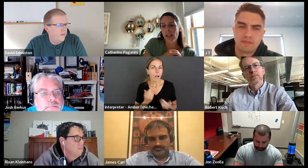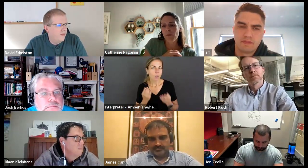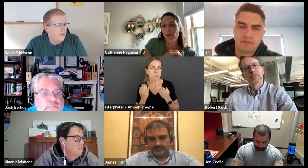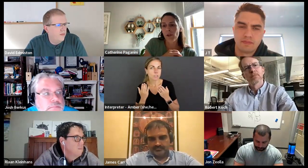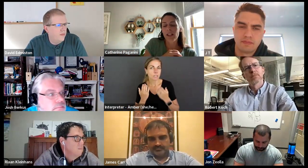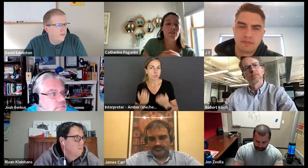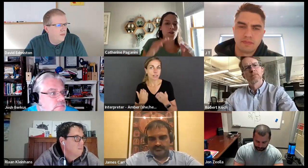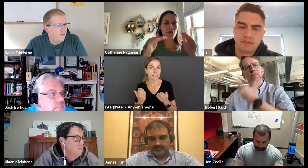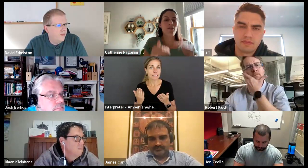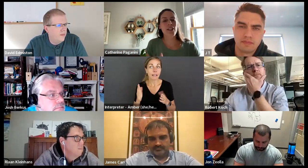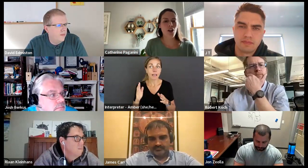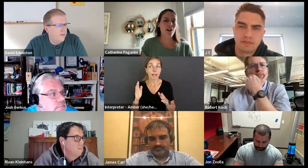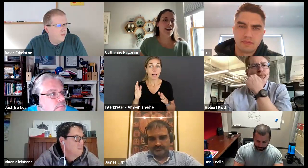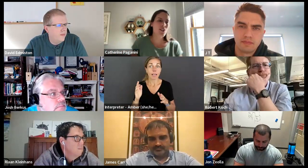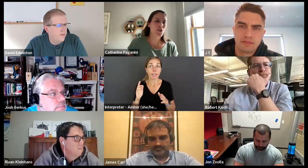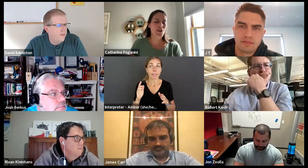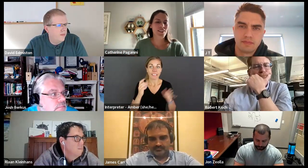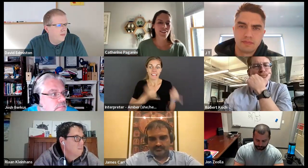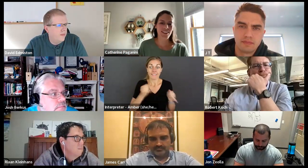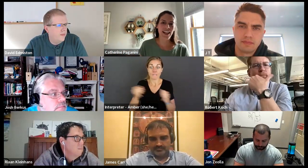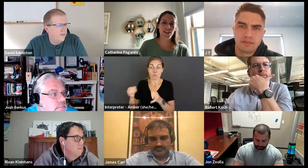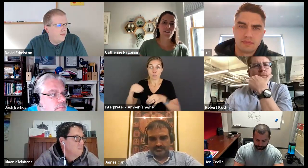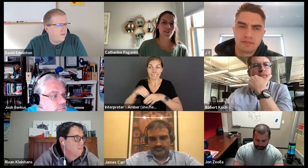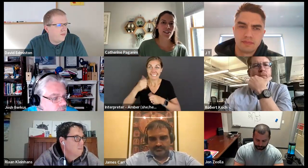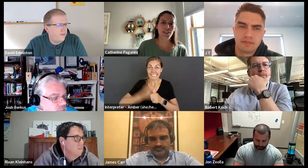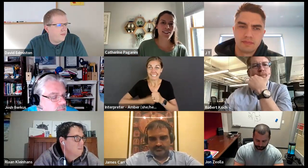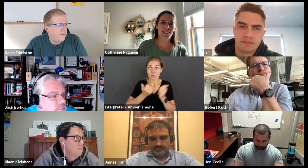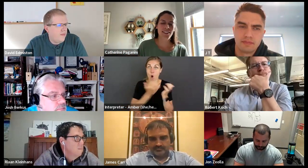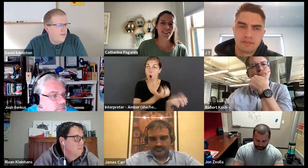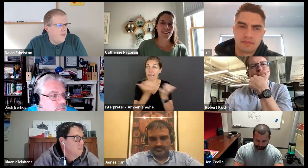the people, individuals of each audience should kind of